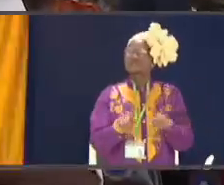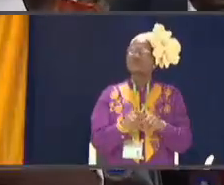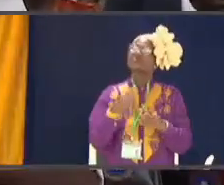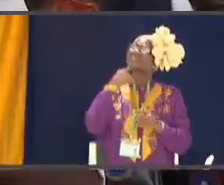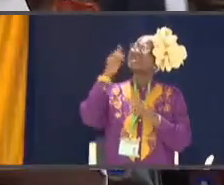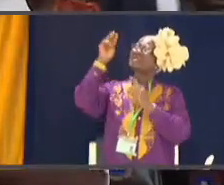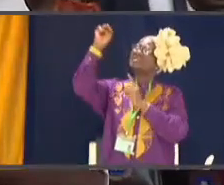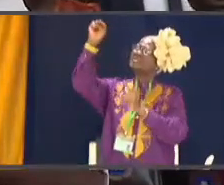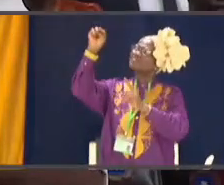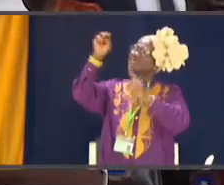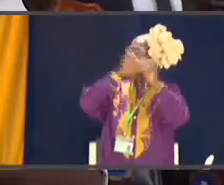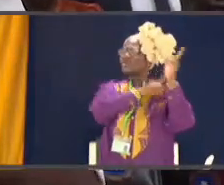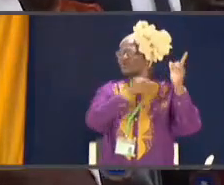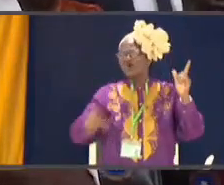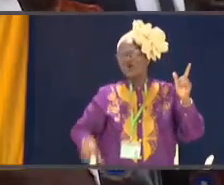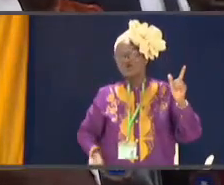extra blessing,